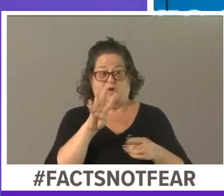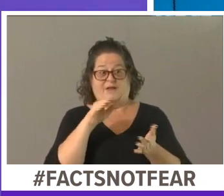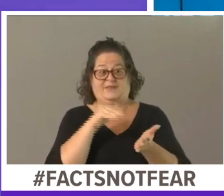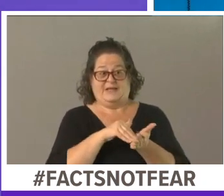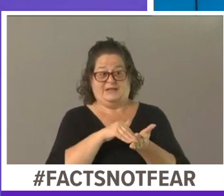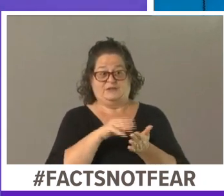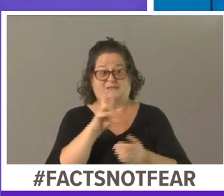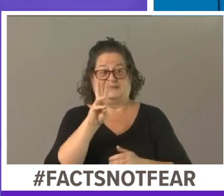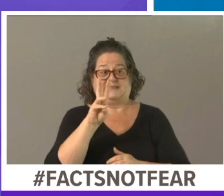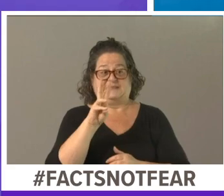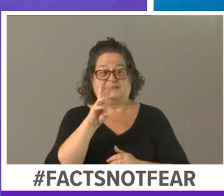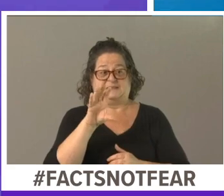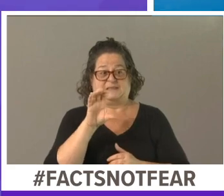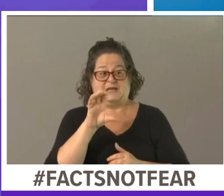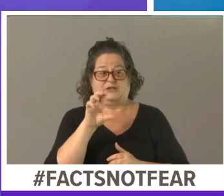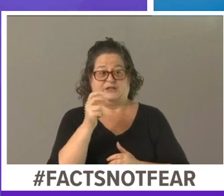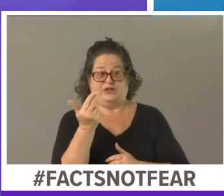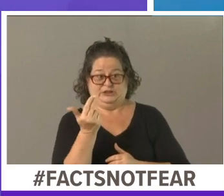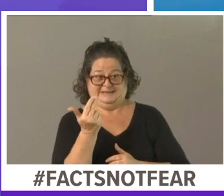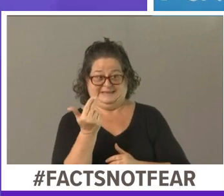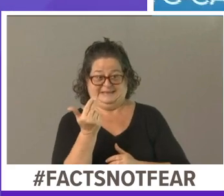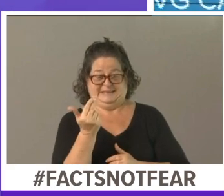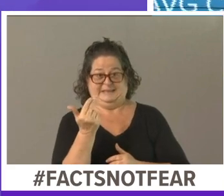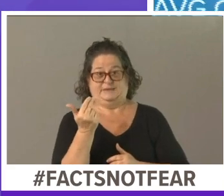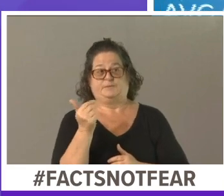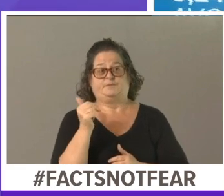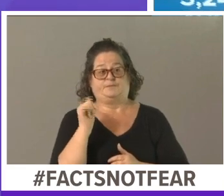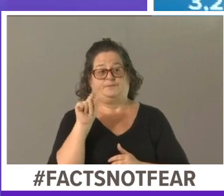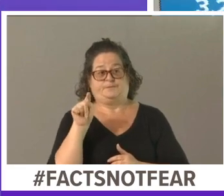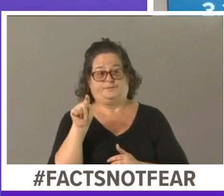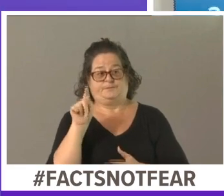134,613 total COVID-19 cases,